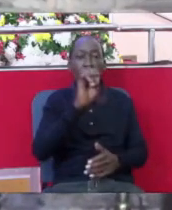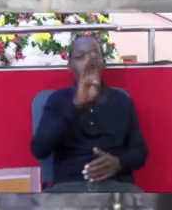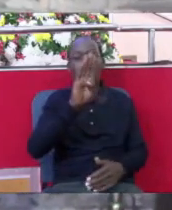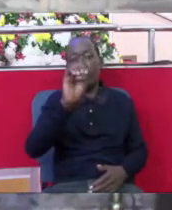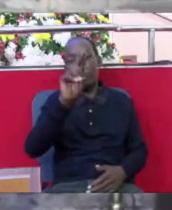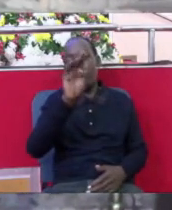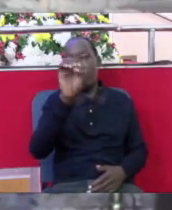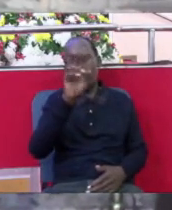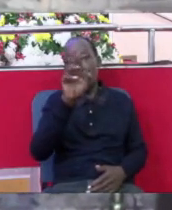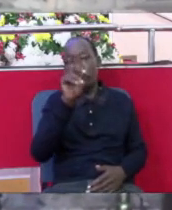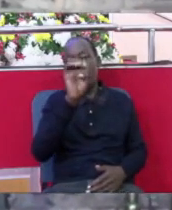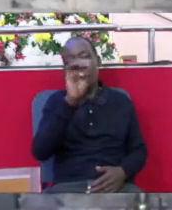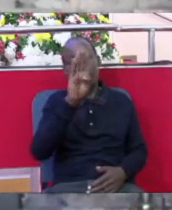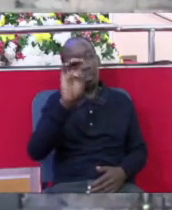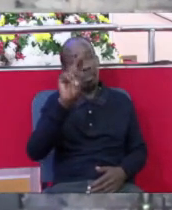Ebenezer,